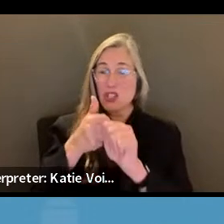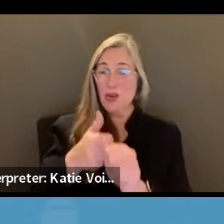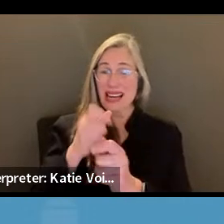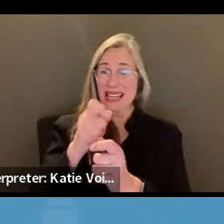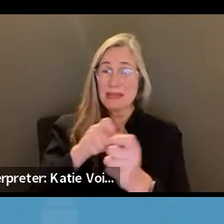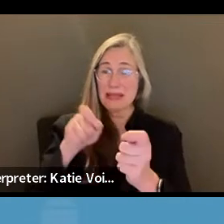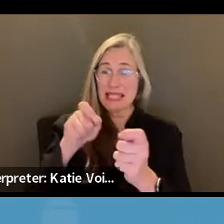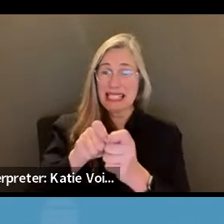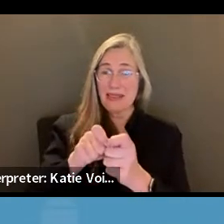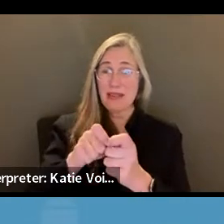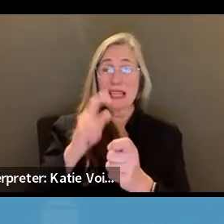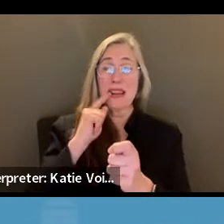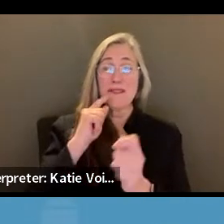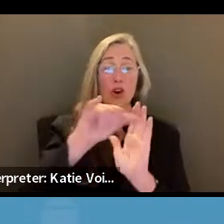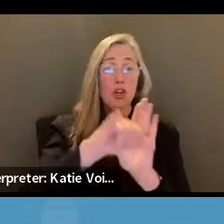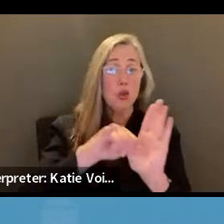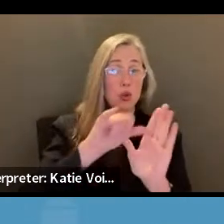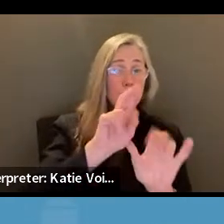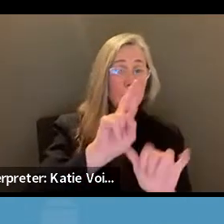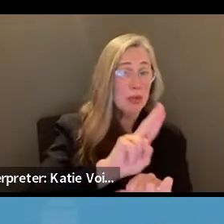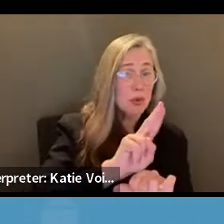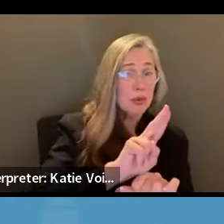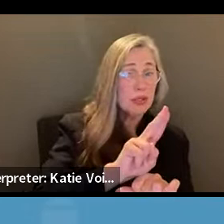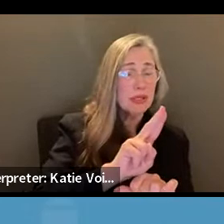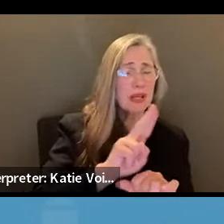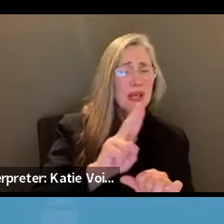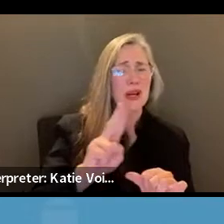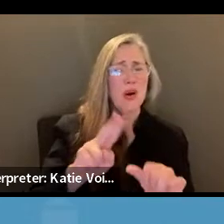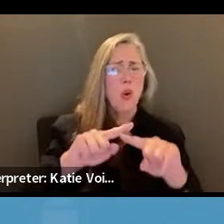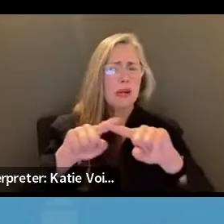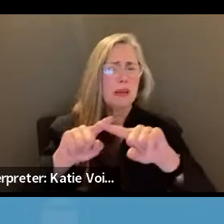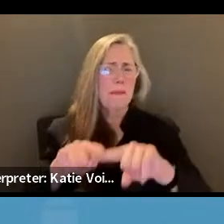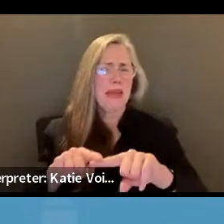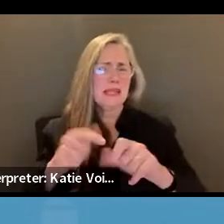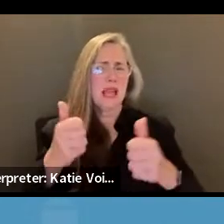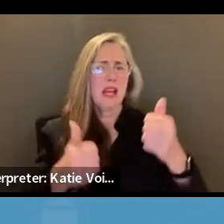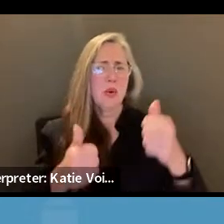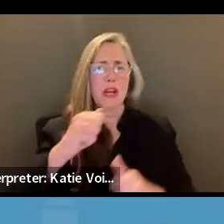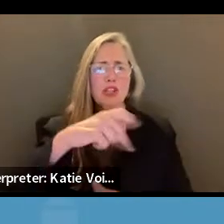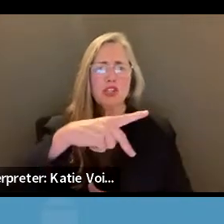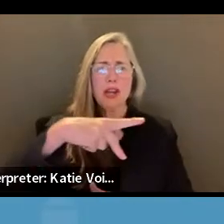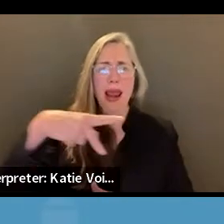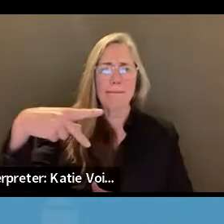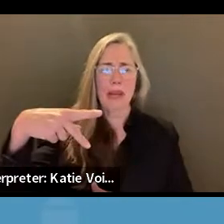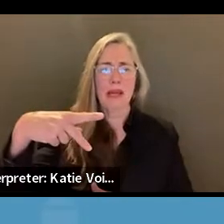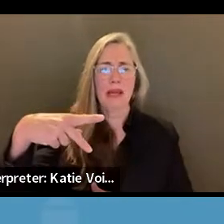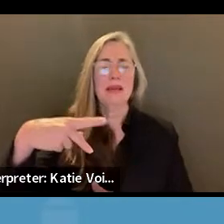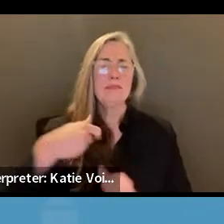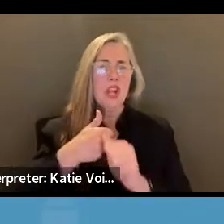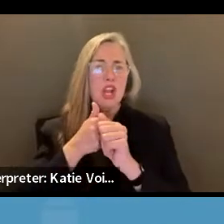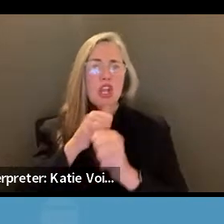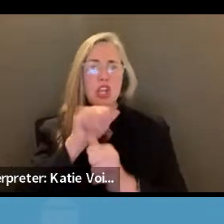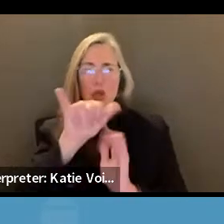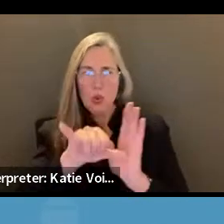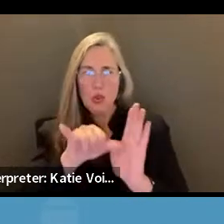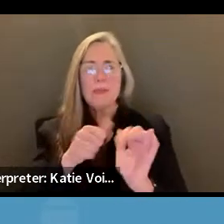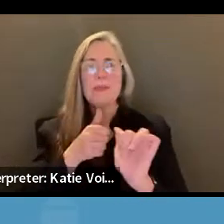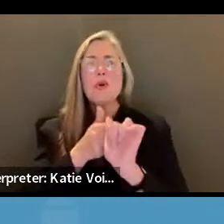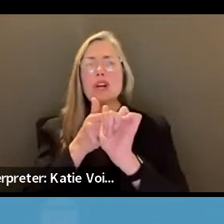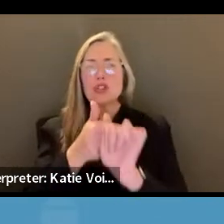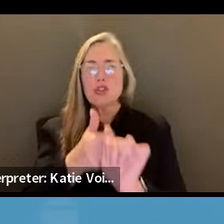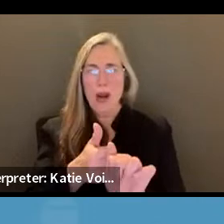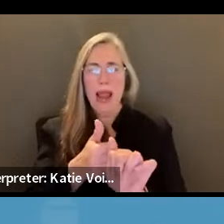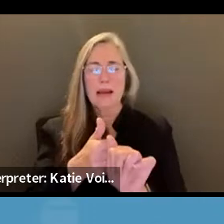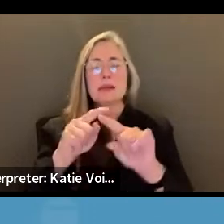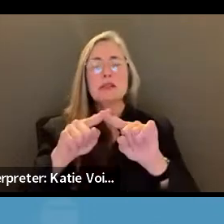to YouTube for that use, or is it only based on app? It would track that based on browser usage as